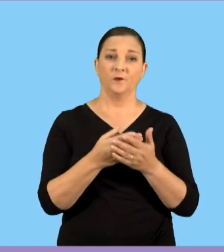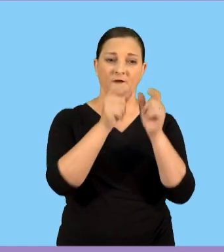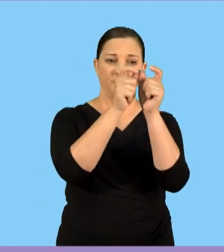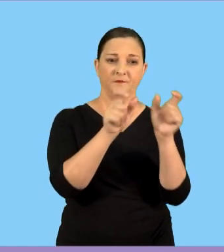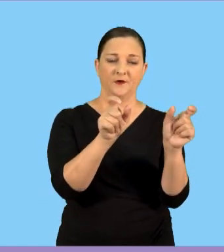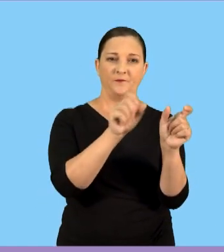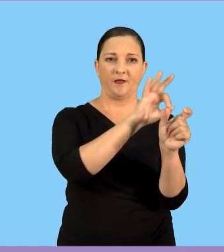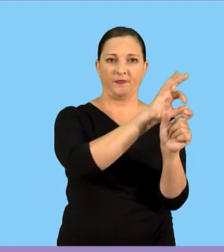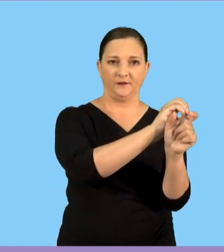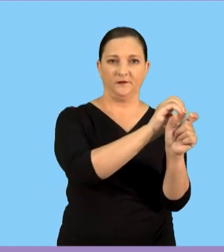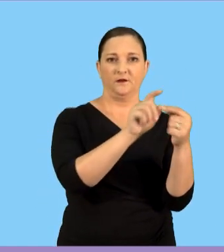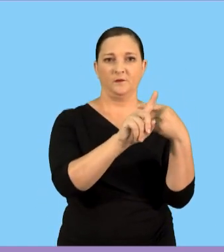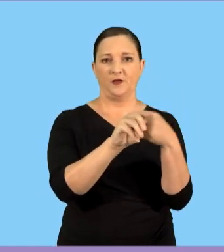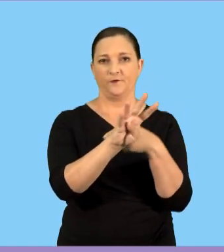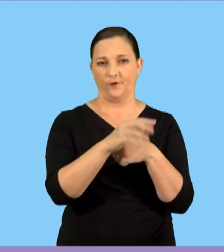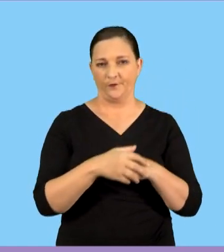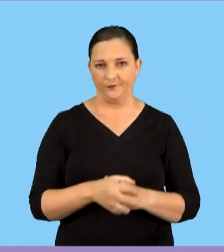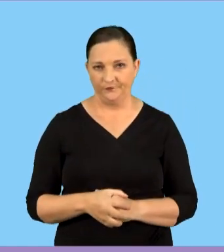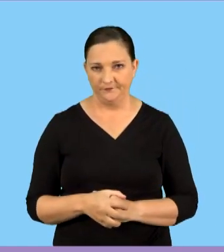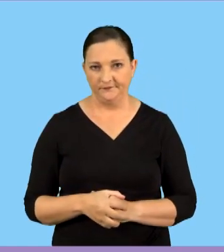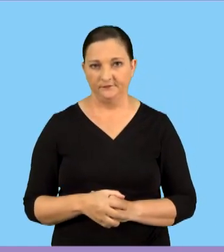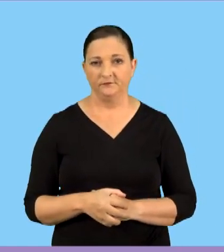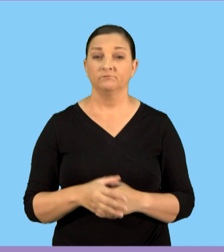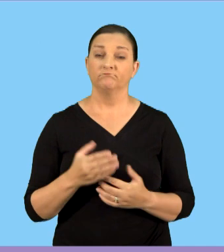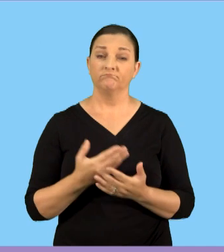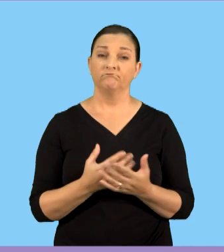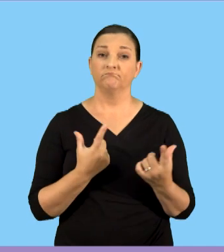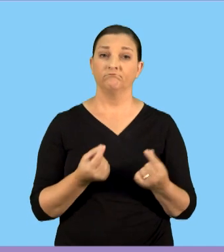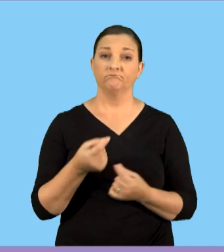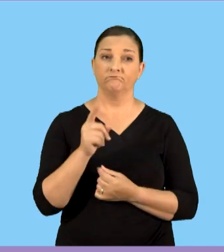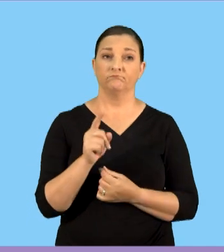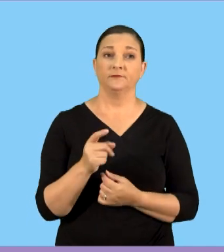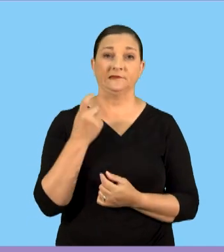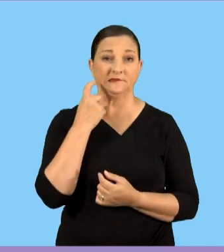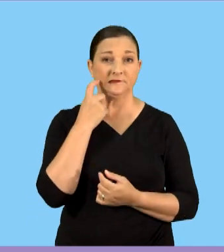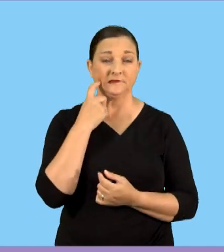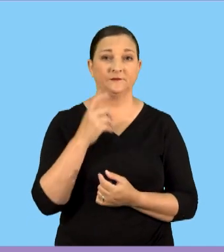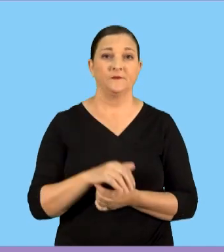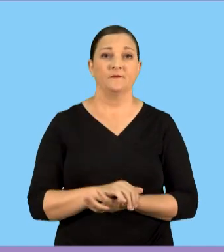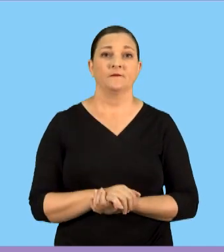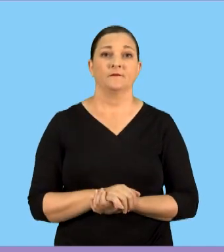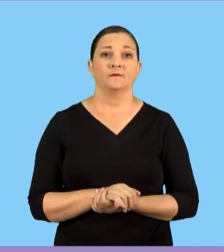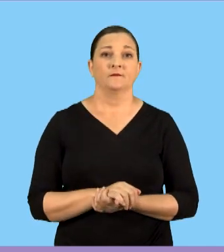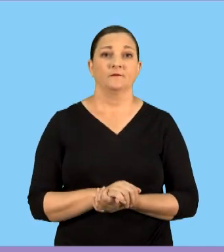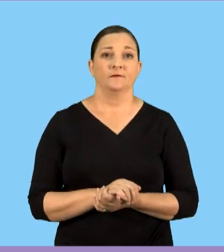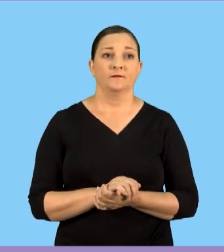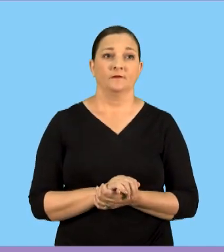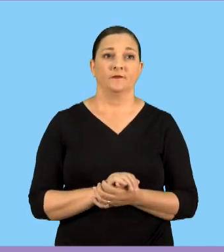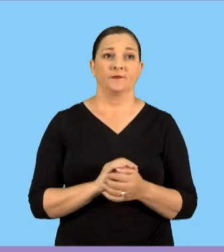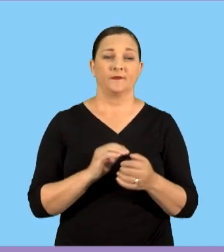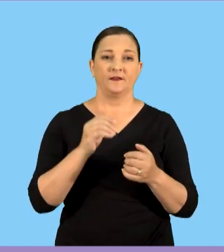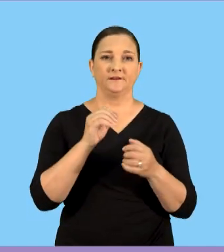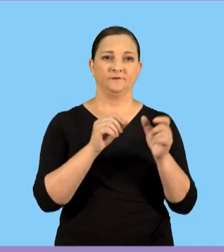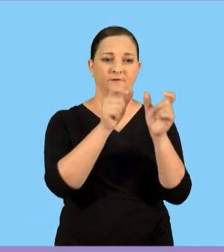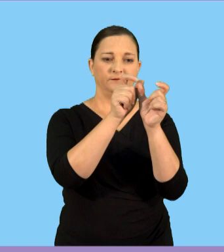remember, 34 can be broken up to 30 plus 4. So what we can do here to make the calculation